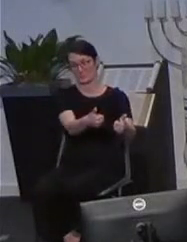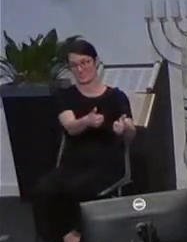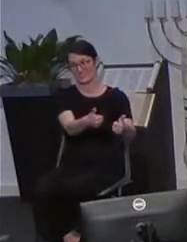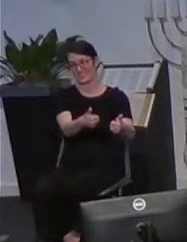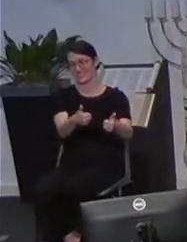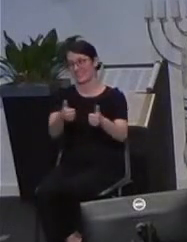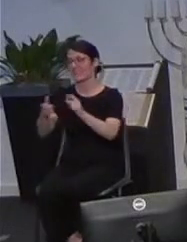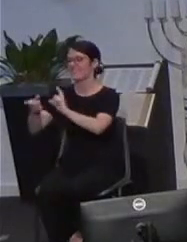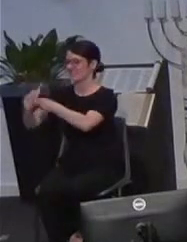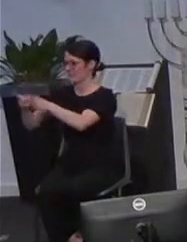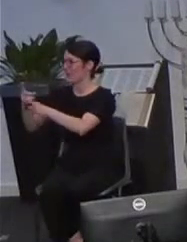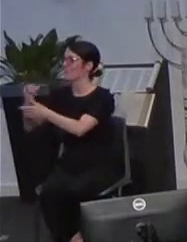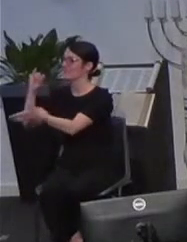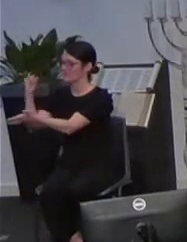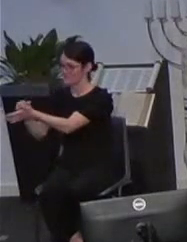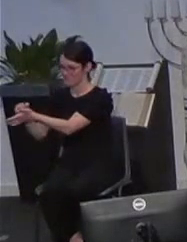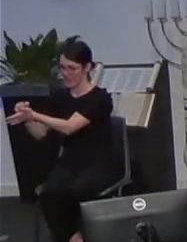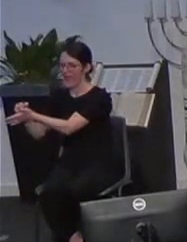personal to Peter.